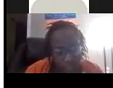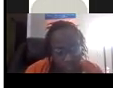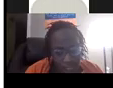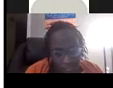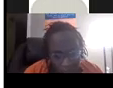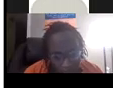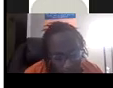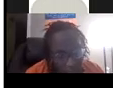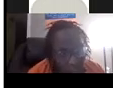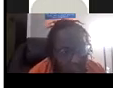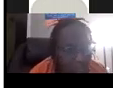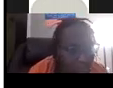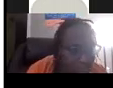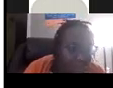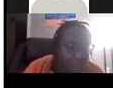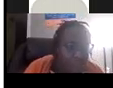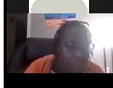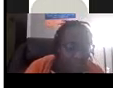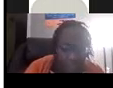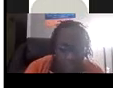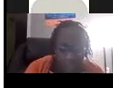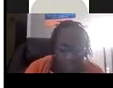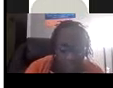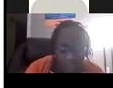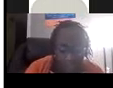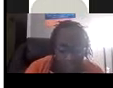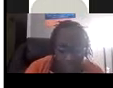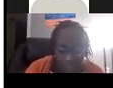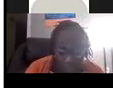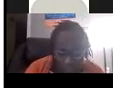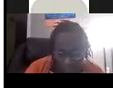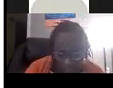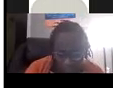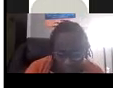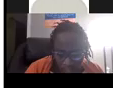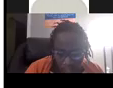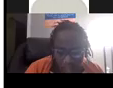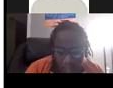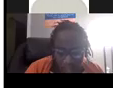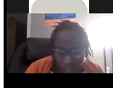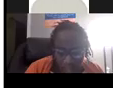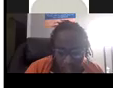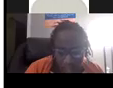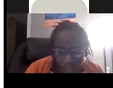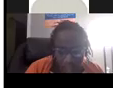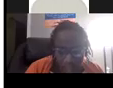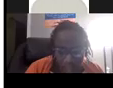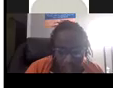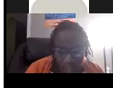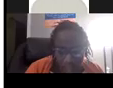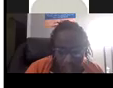if you take Paul's stuff in Philippians, where he talks about Christ emptying himself,